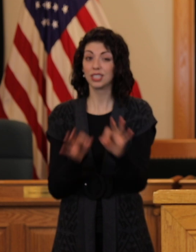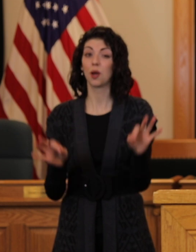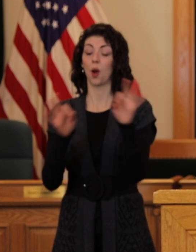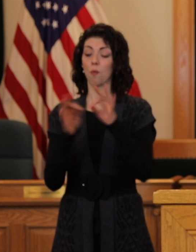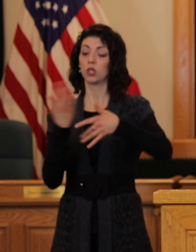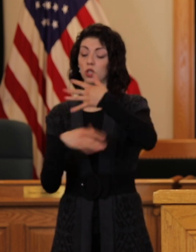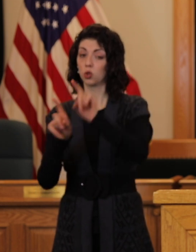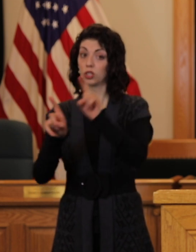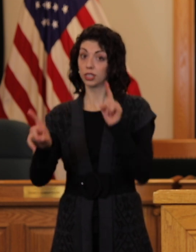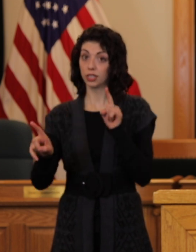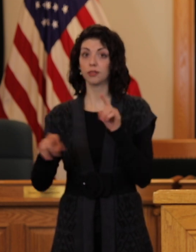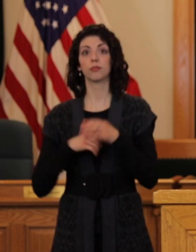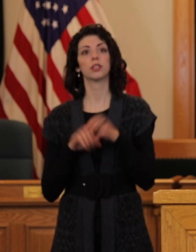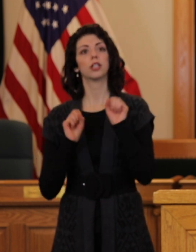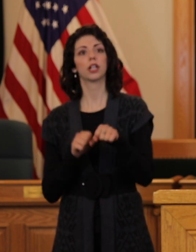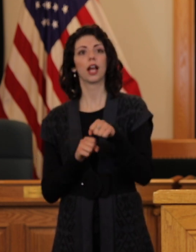information, please go to